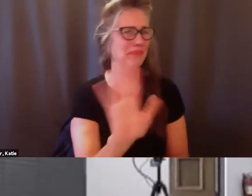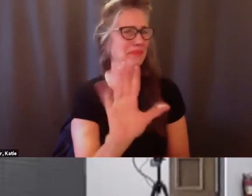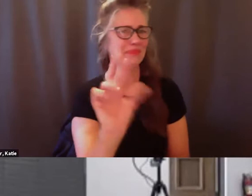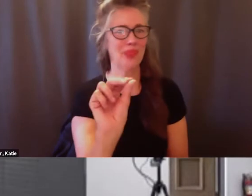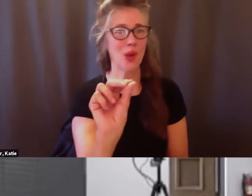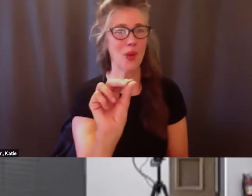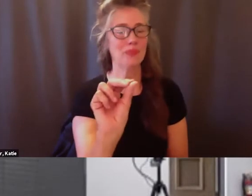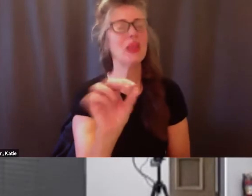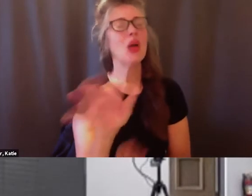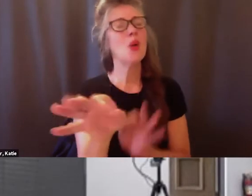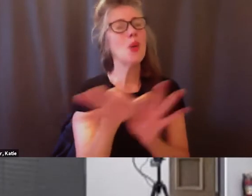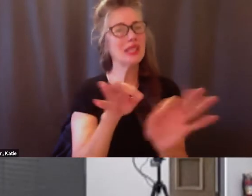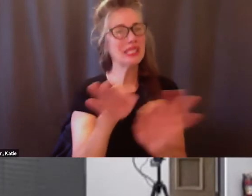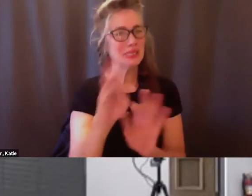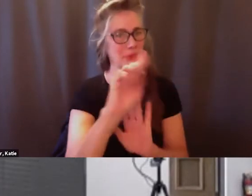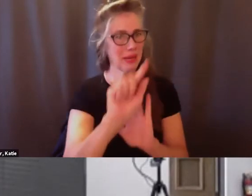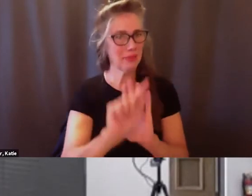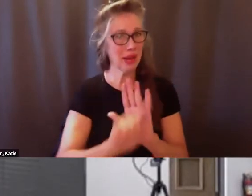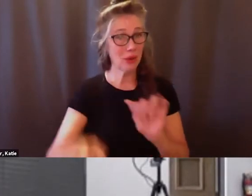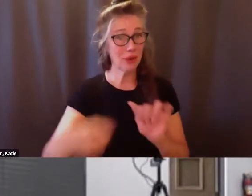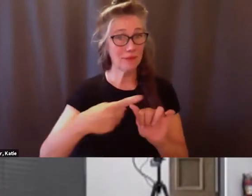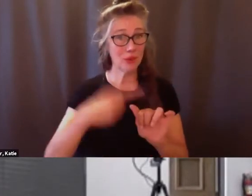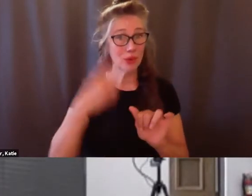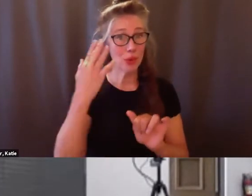that background because this is